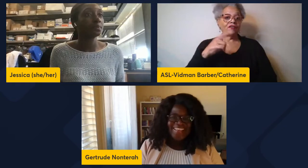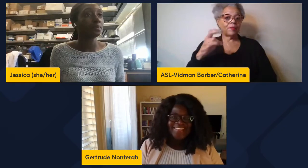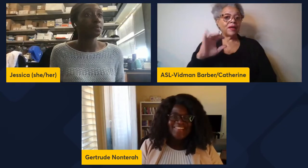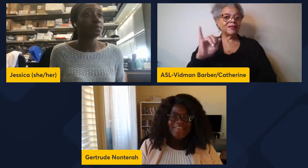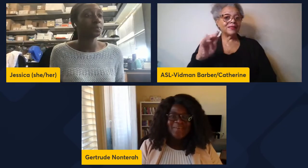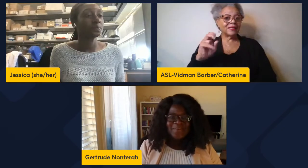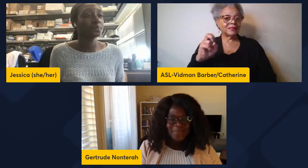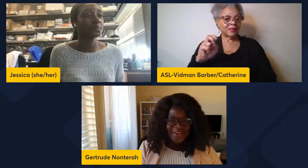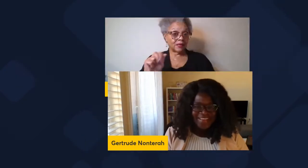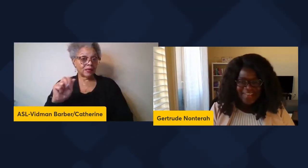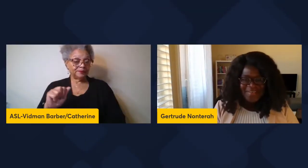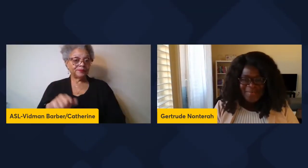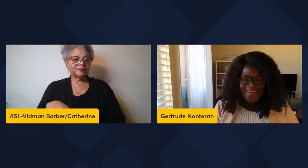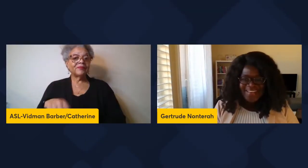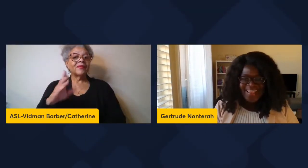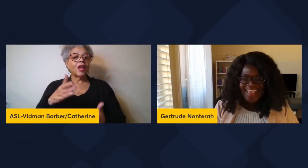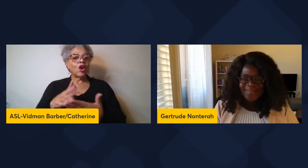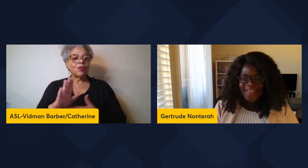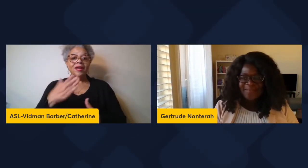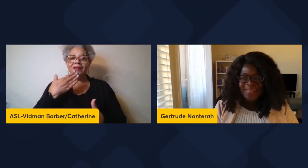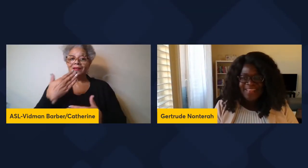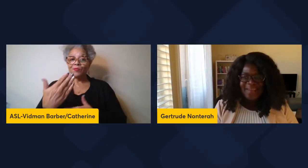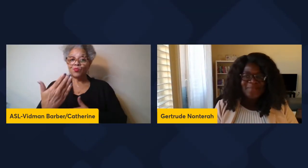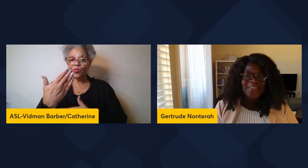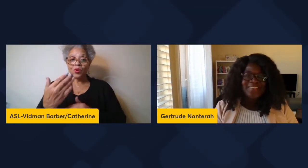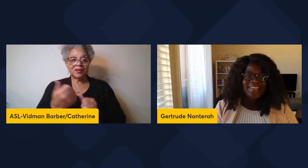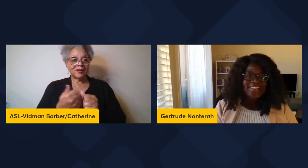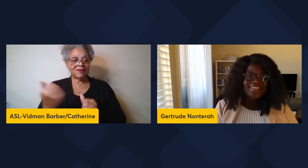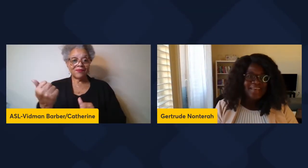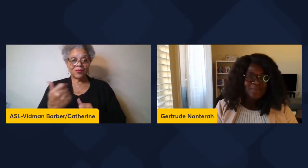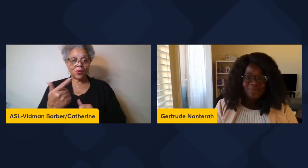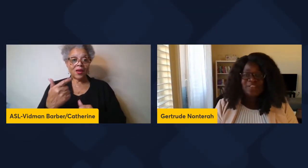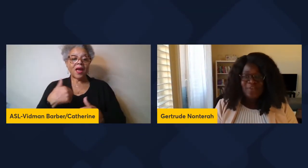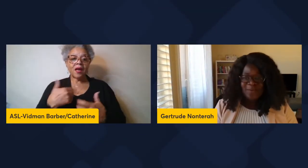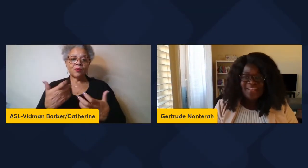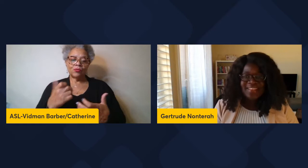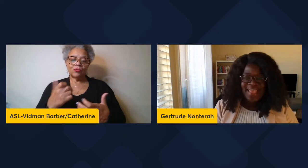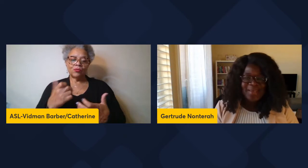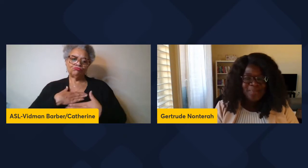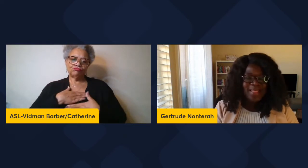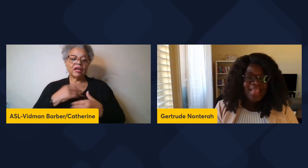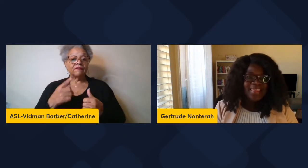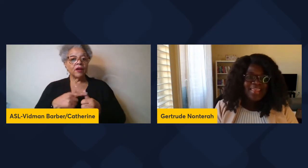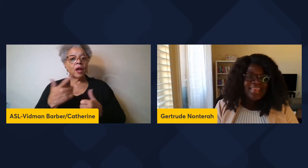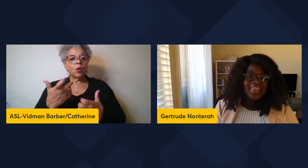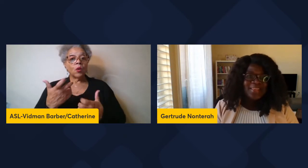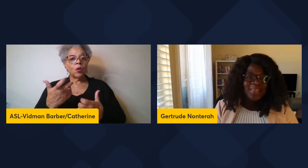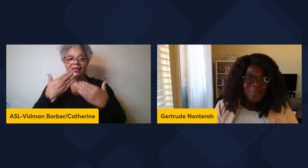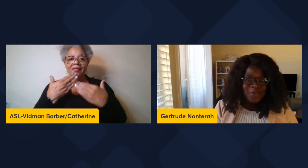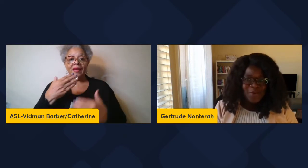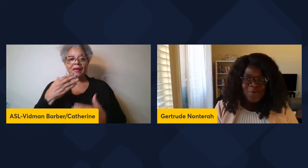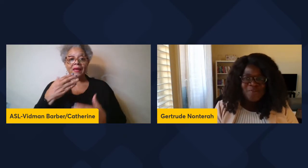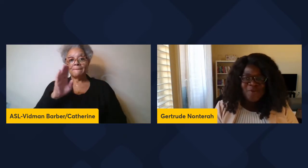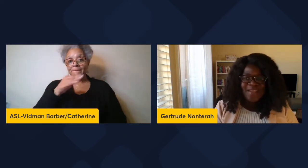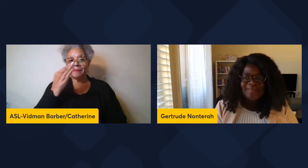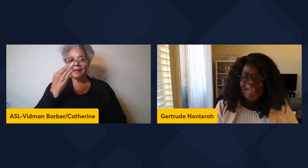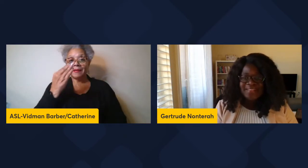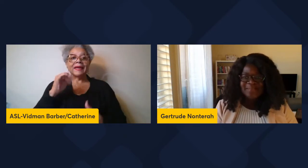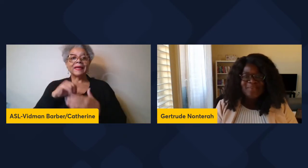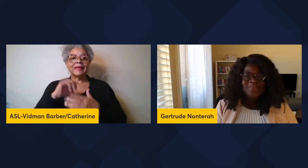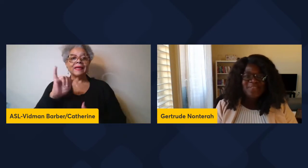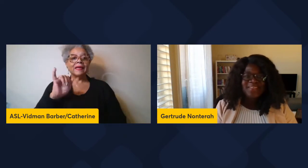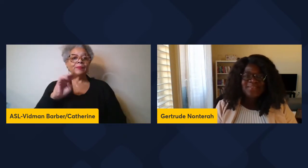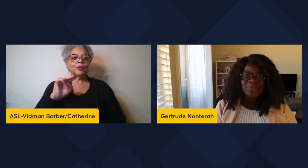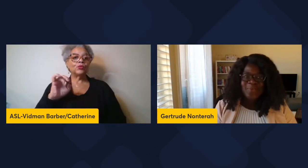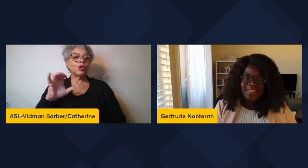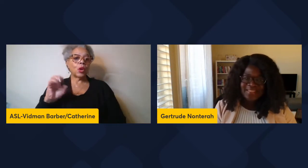All right. So good morning, everyone. I really appreciate, first of all, I want to thank Black and Immuno for